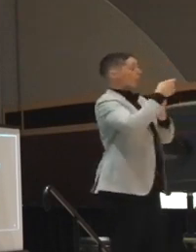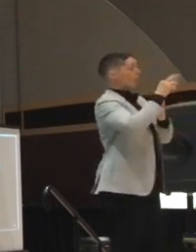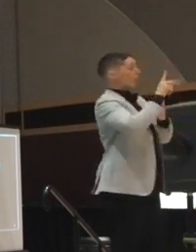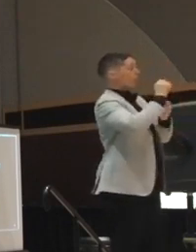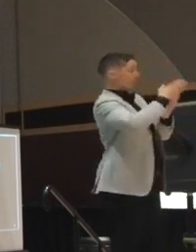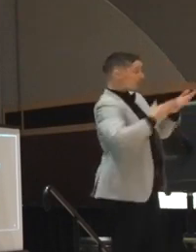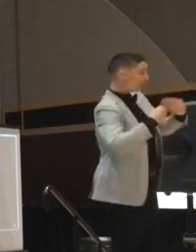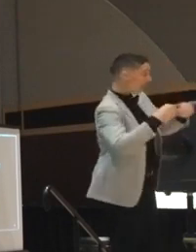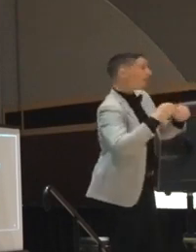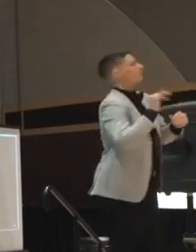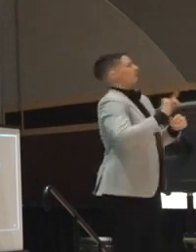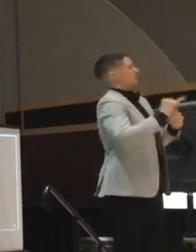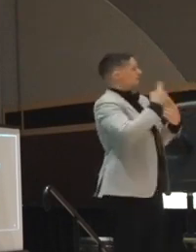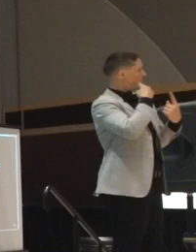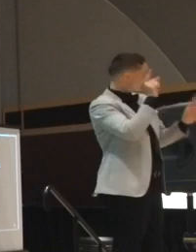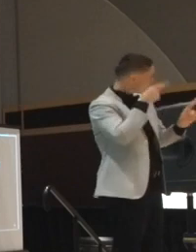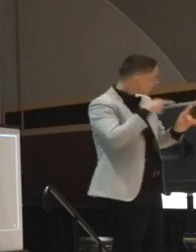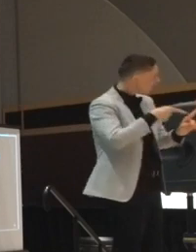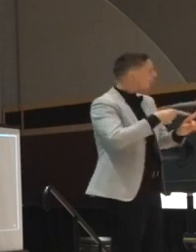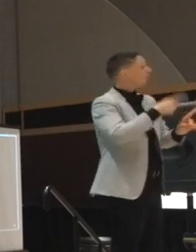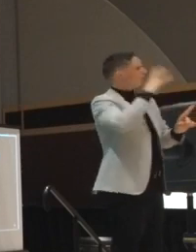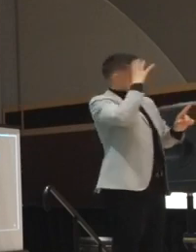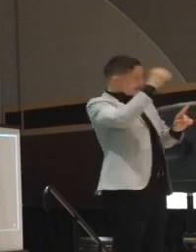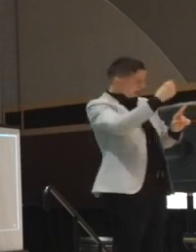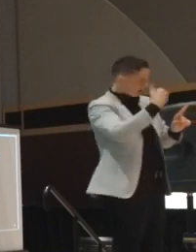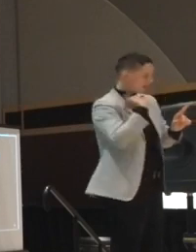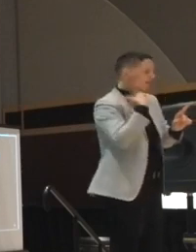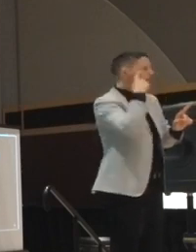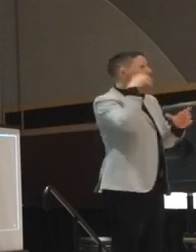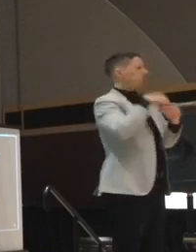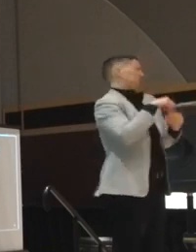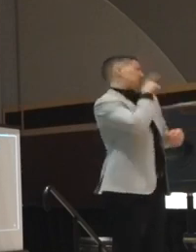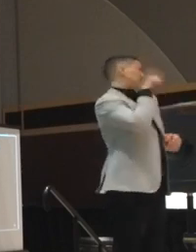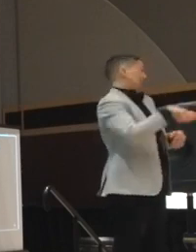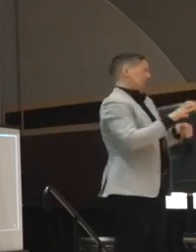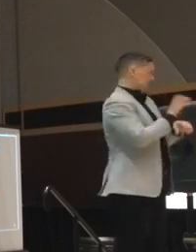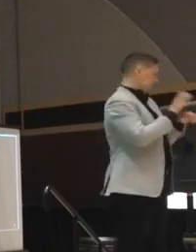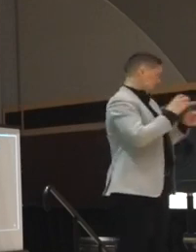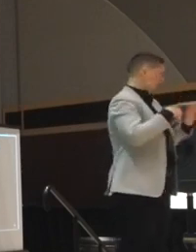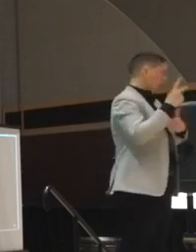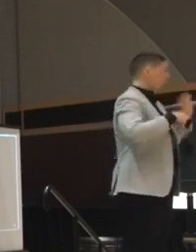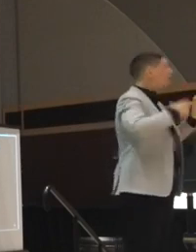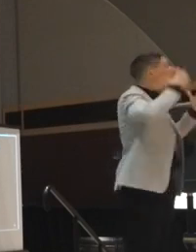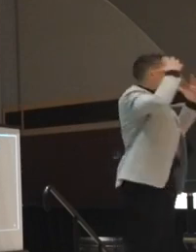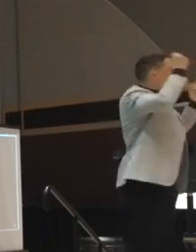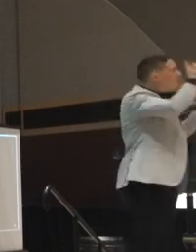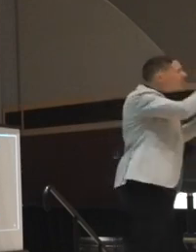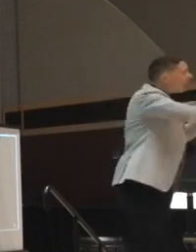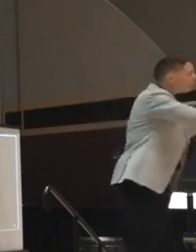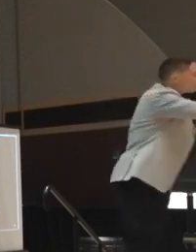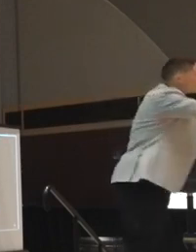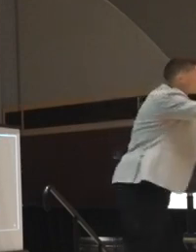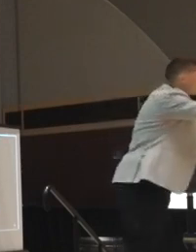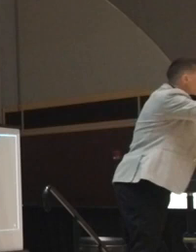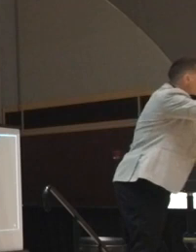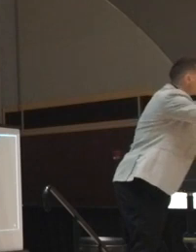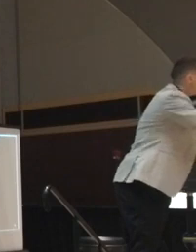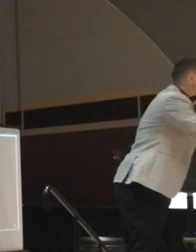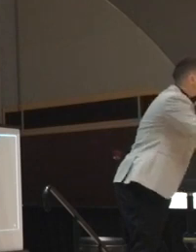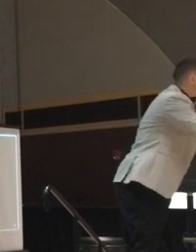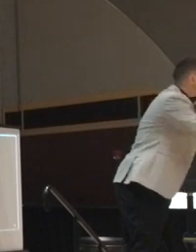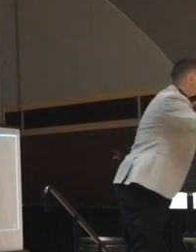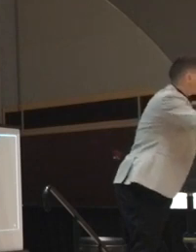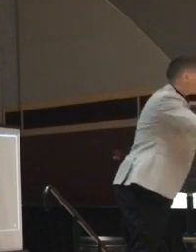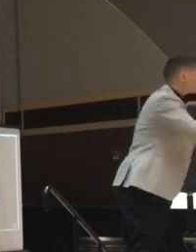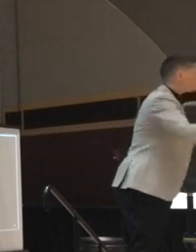successful, where he didn't even need the computer program, he just memorized every part in that store. You know, like Napa auto